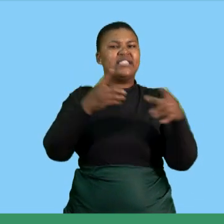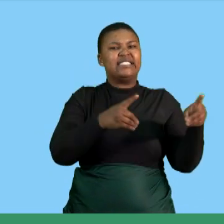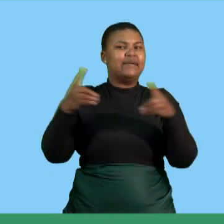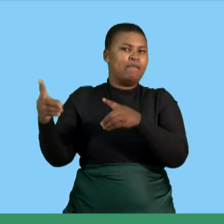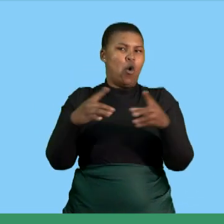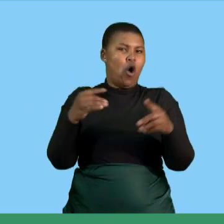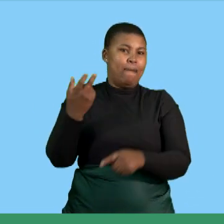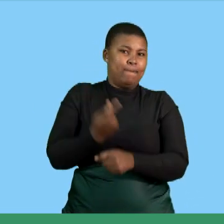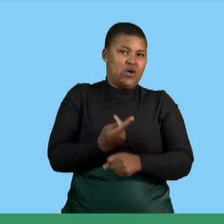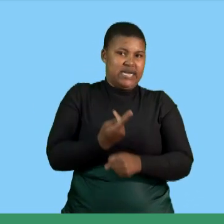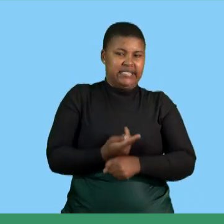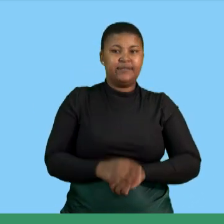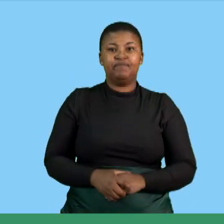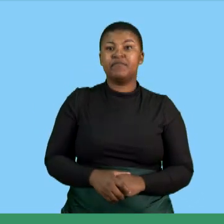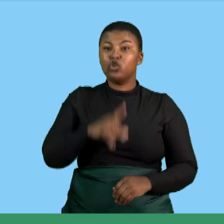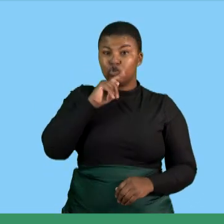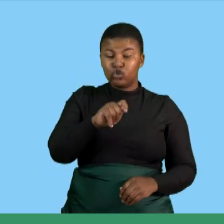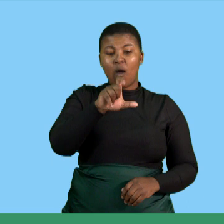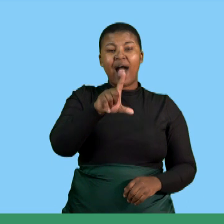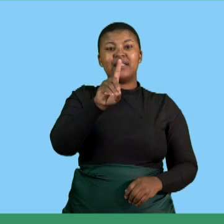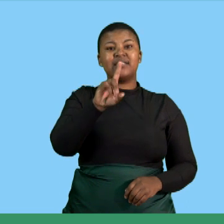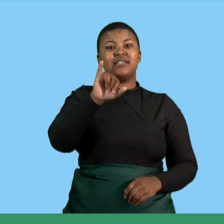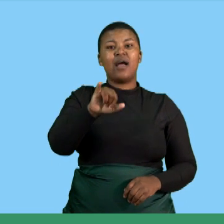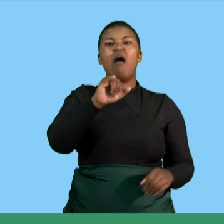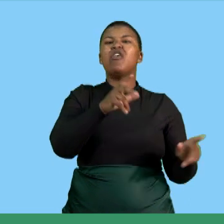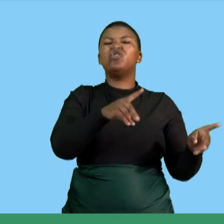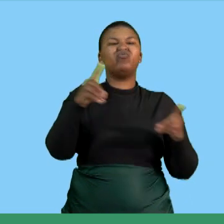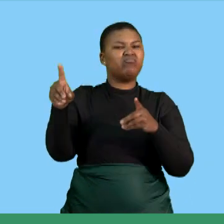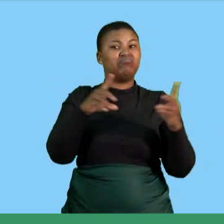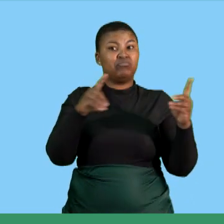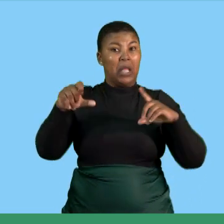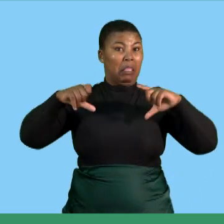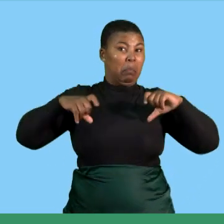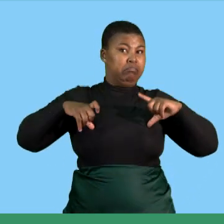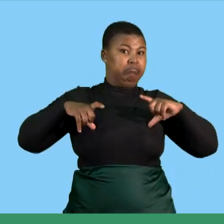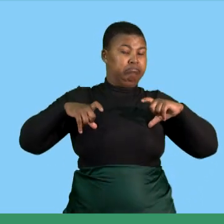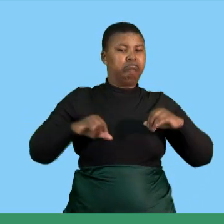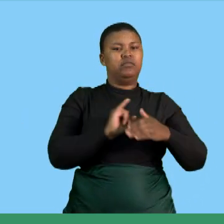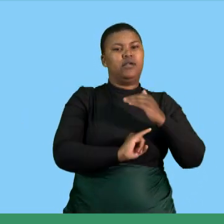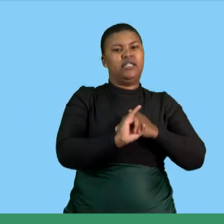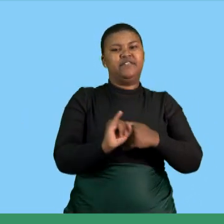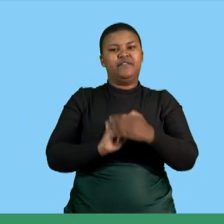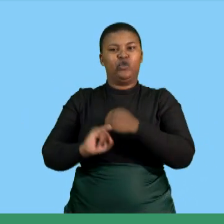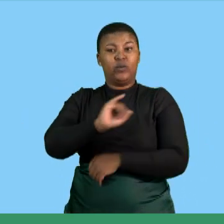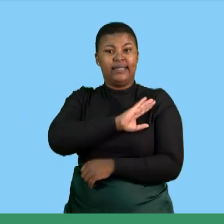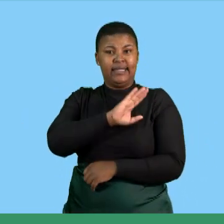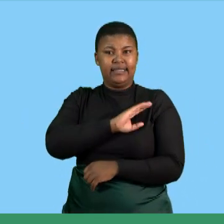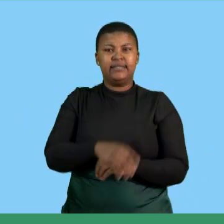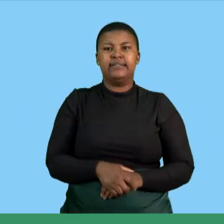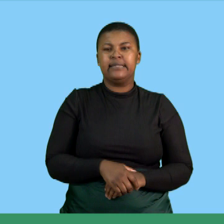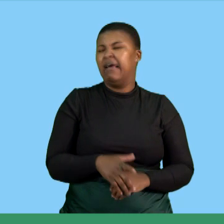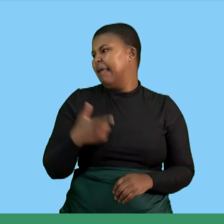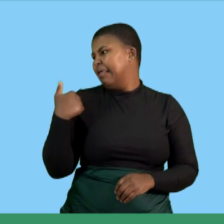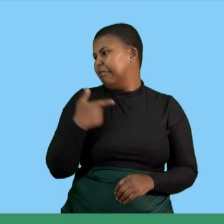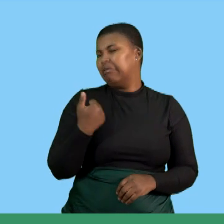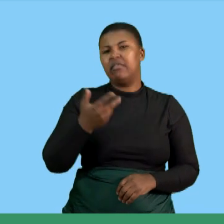import products for big retailers as well as wealthy individuals, or individual clients rather. They